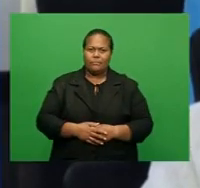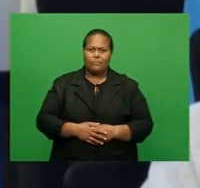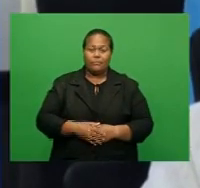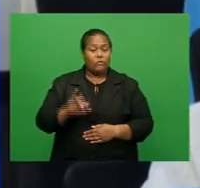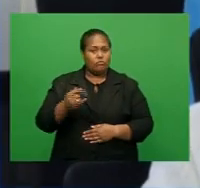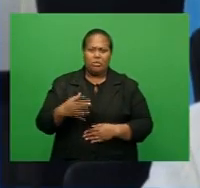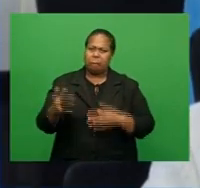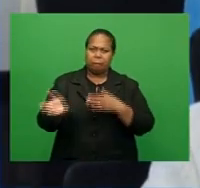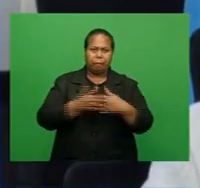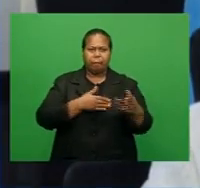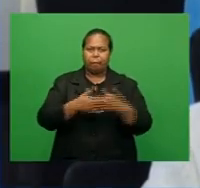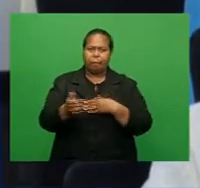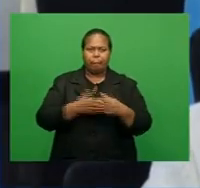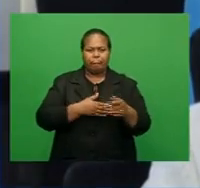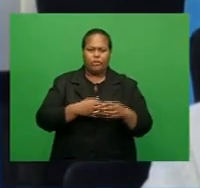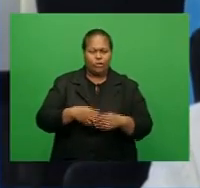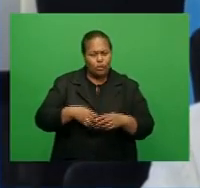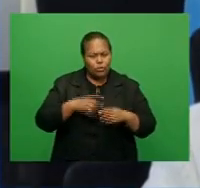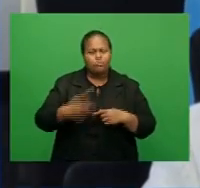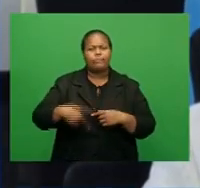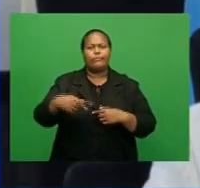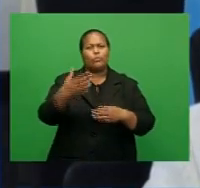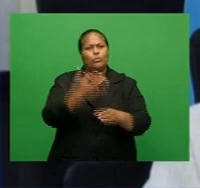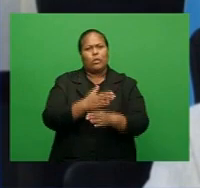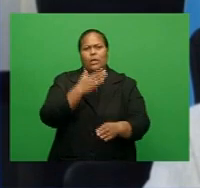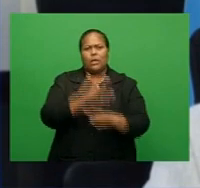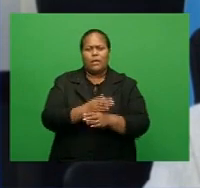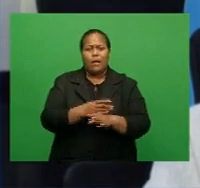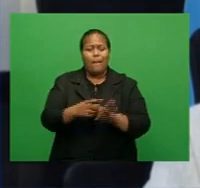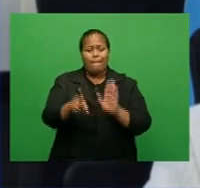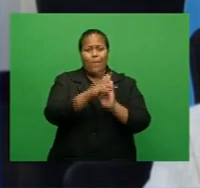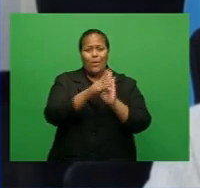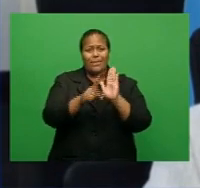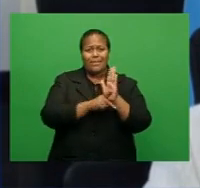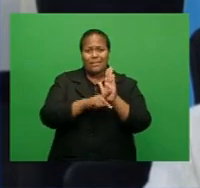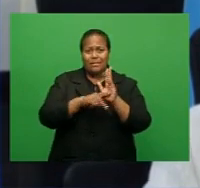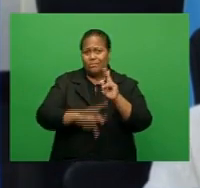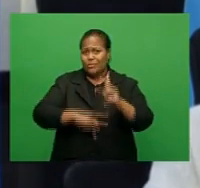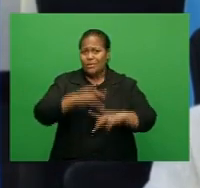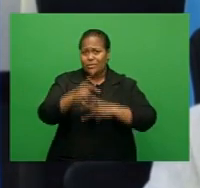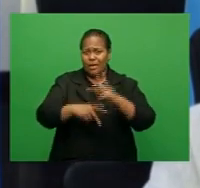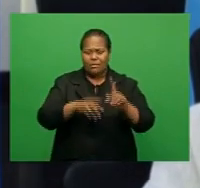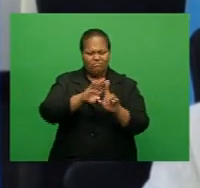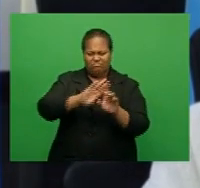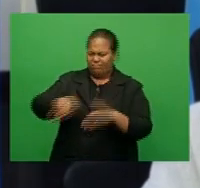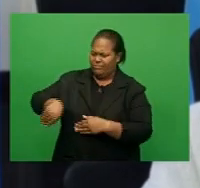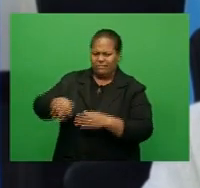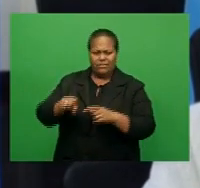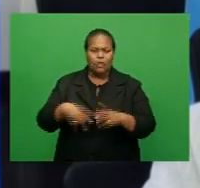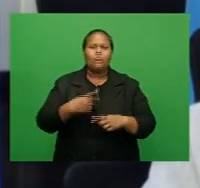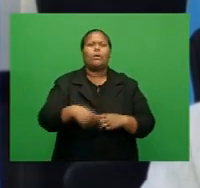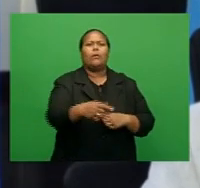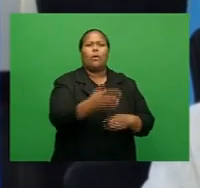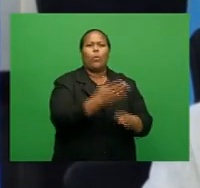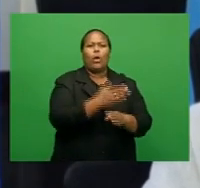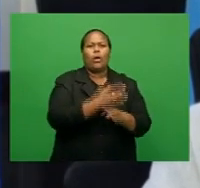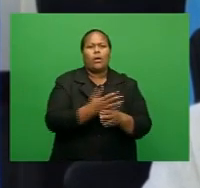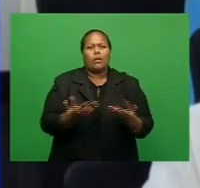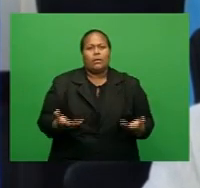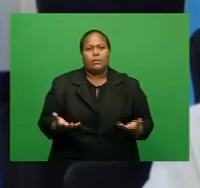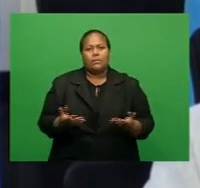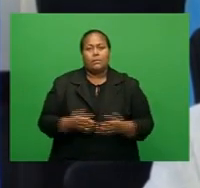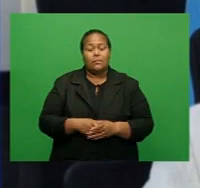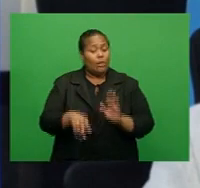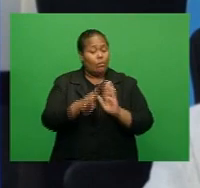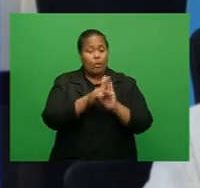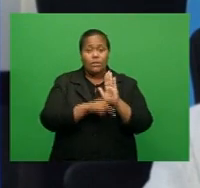It did not follow its policies and procedures that were there in place. And the policies and